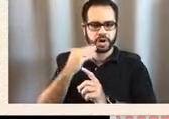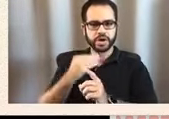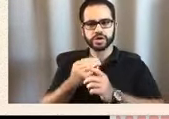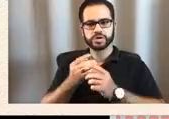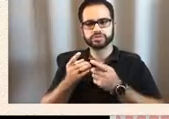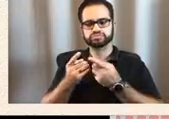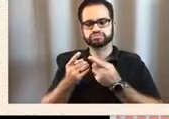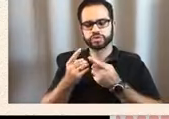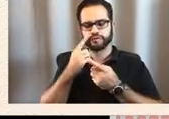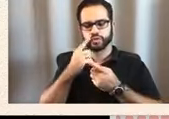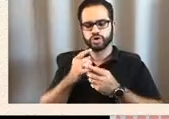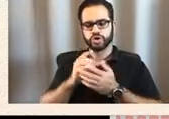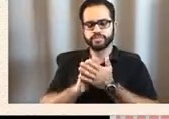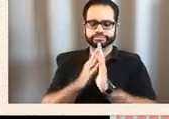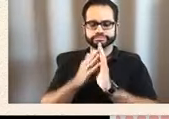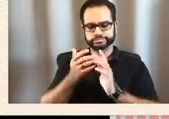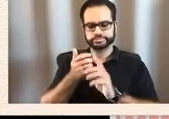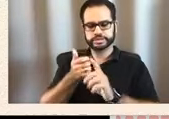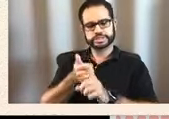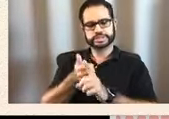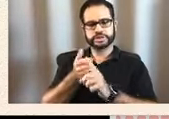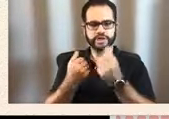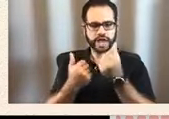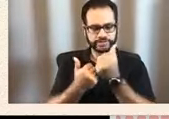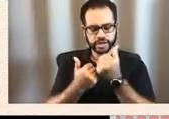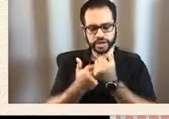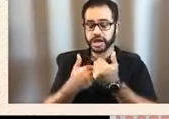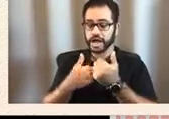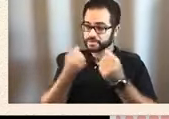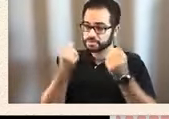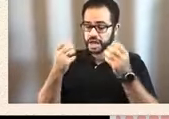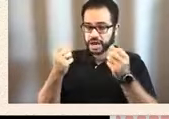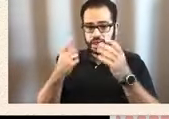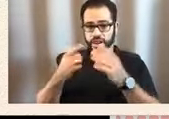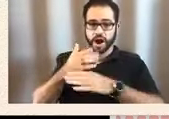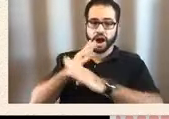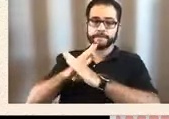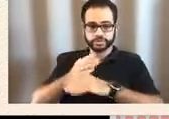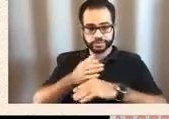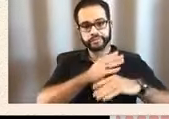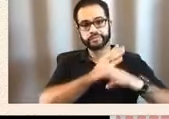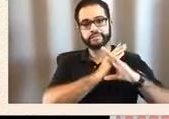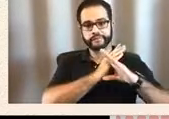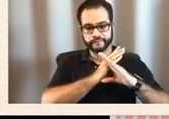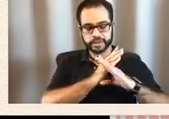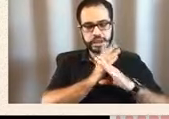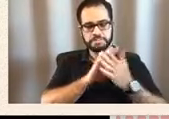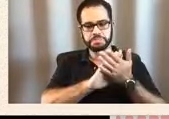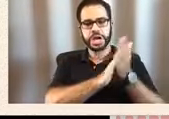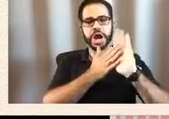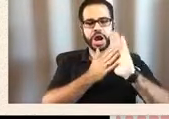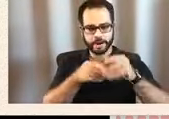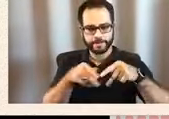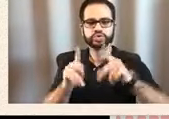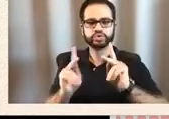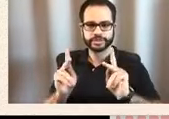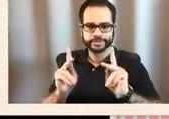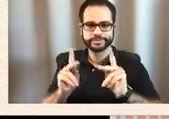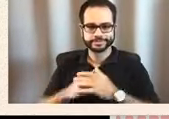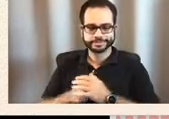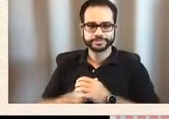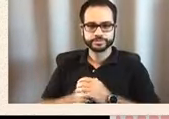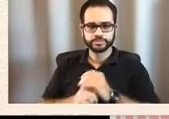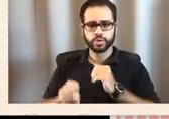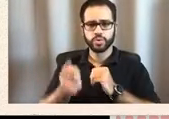self-advocate and the many obstacles that I've faced that have turned into opportunities. One of the